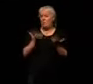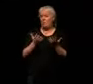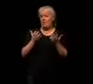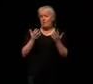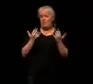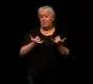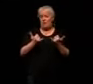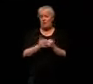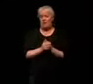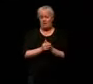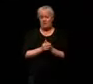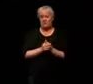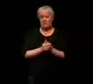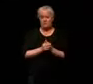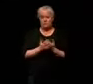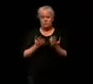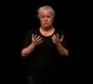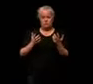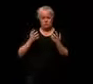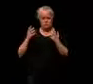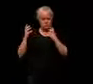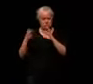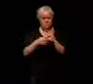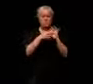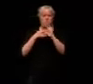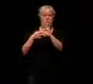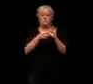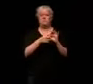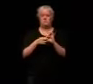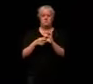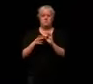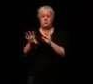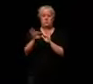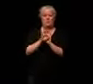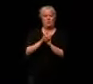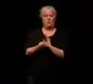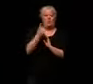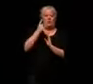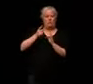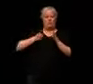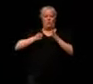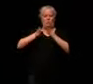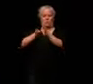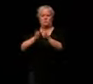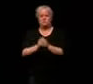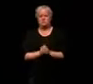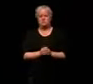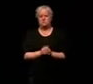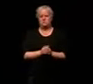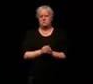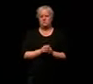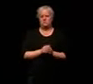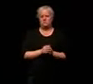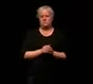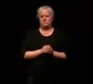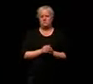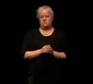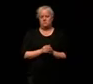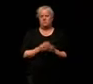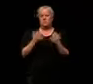and in November New Yorkers will tell us who they want to represent them. So today